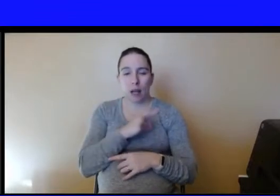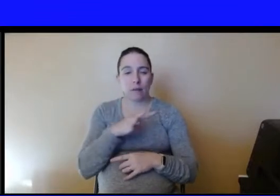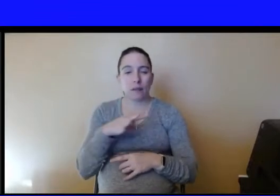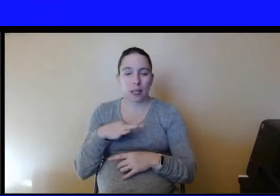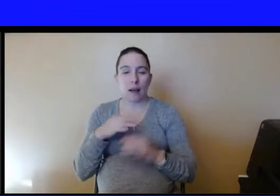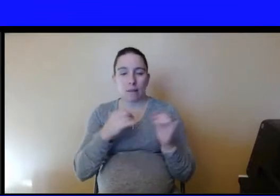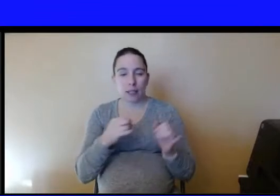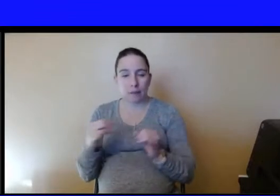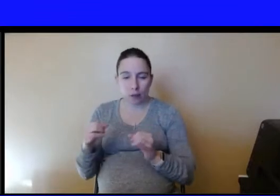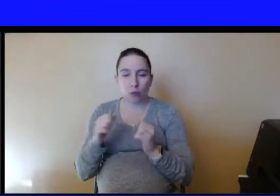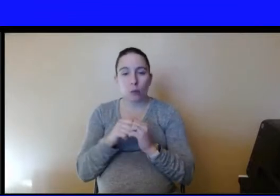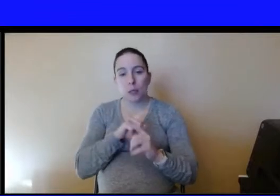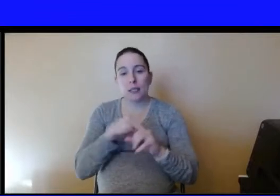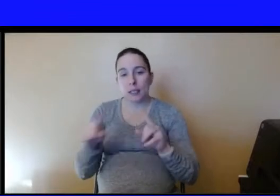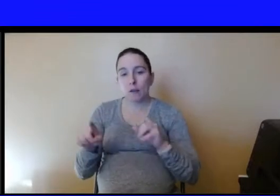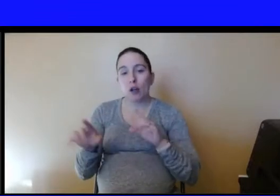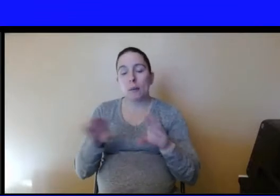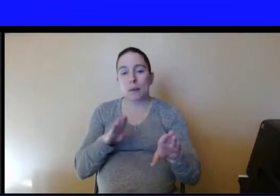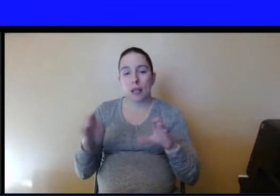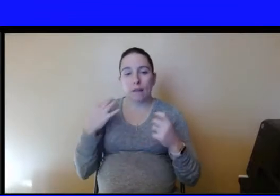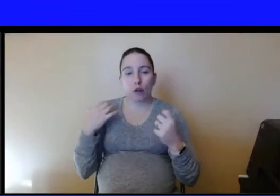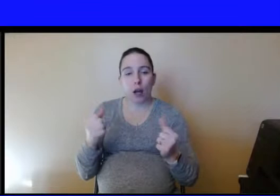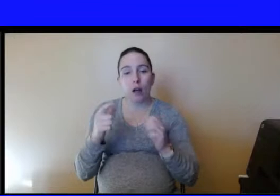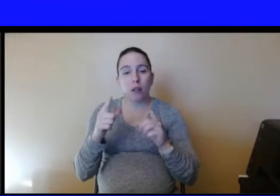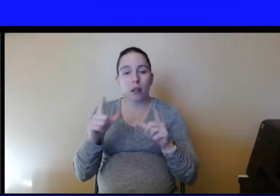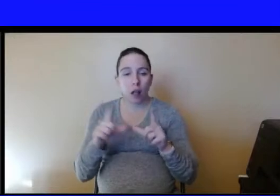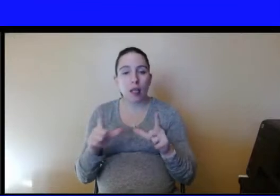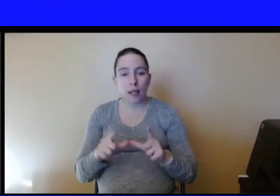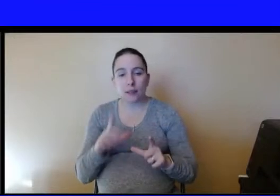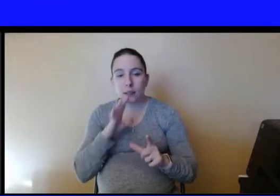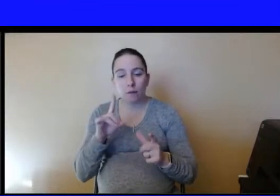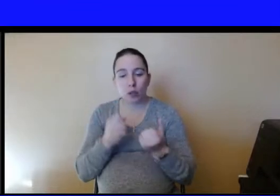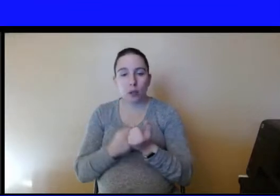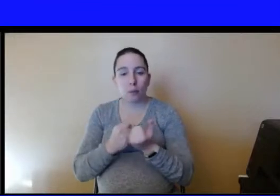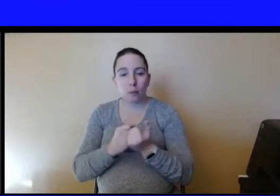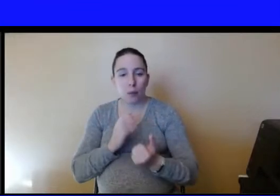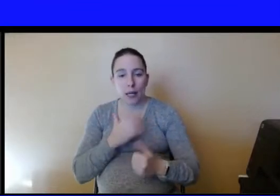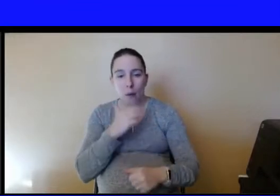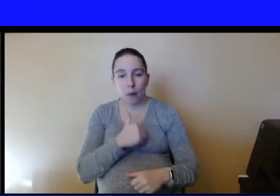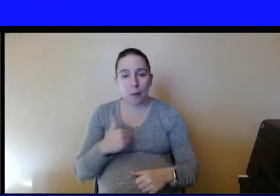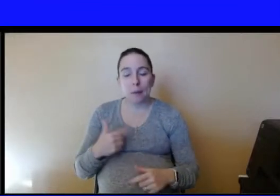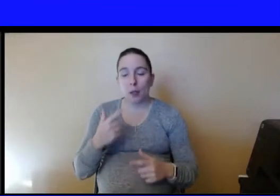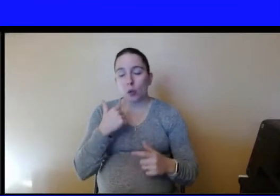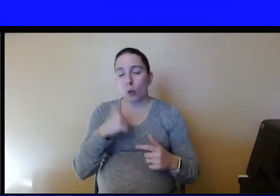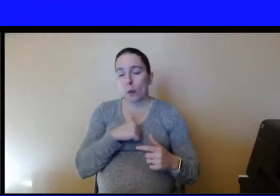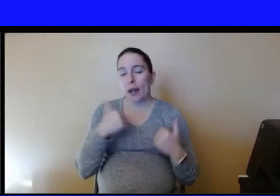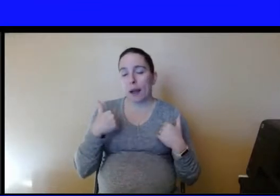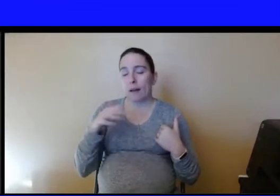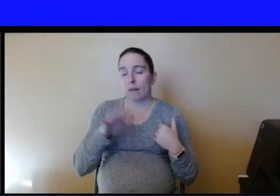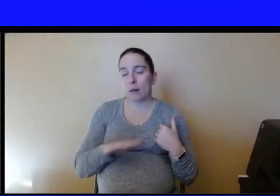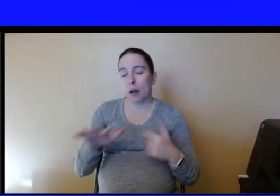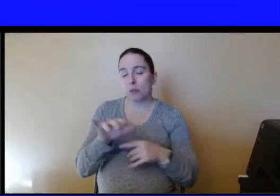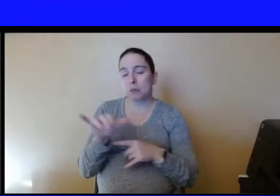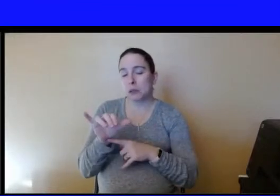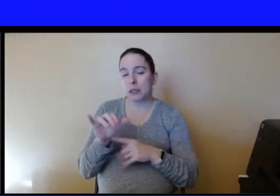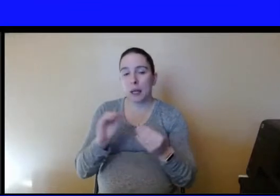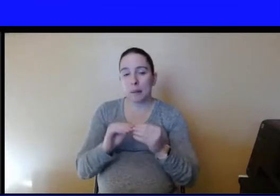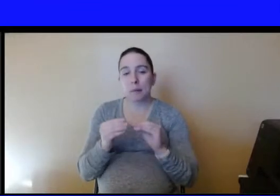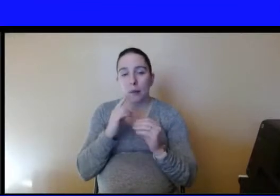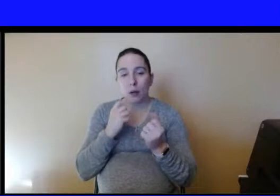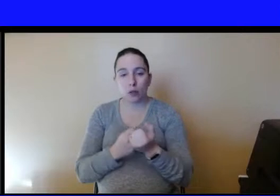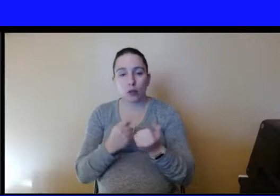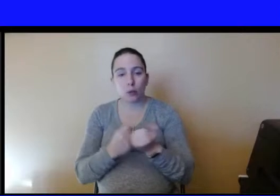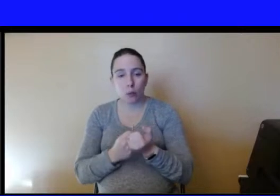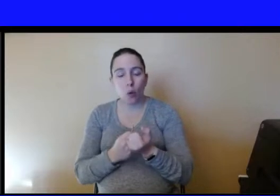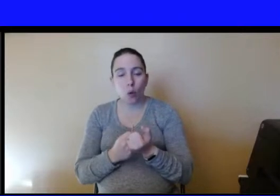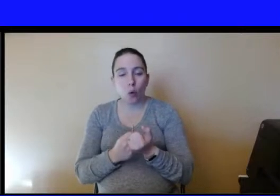services, our teams are using the exact same platform, both for physical and BH. So at a minimum, and obviously